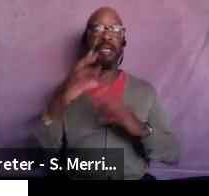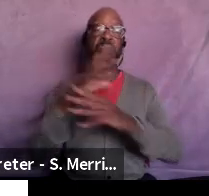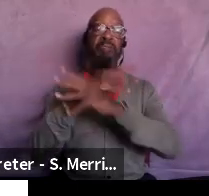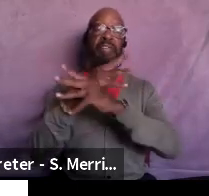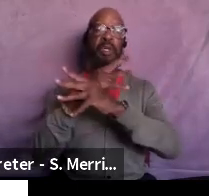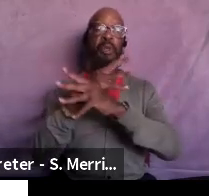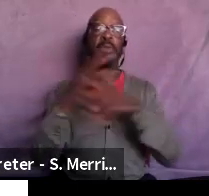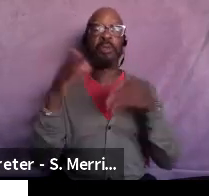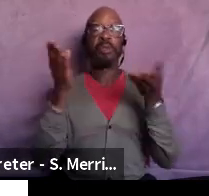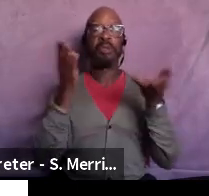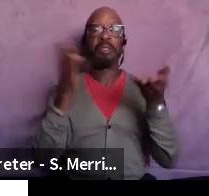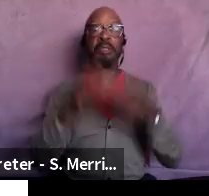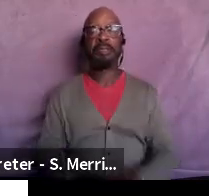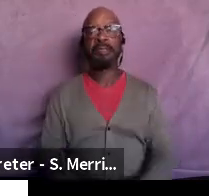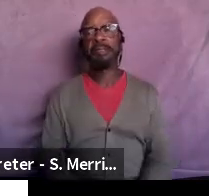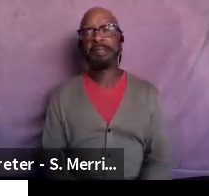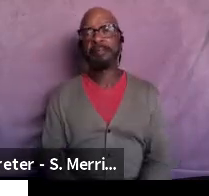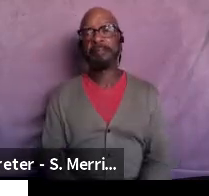services.